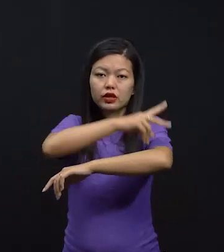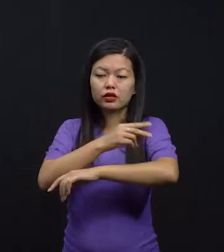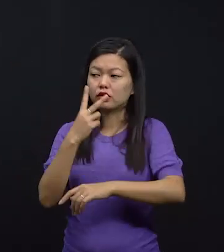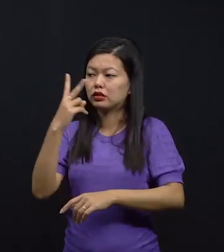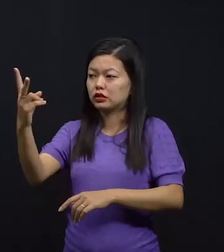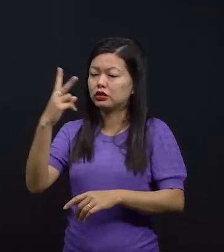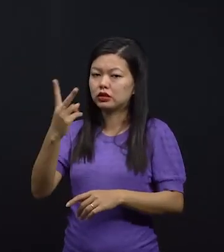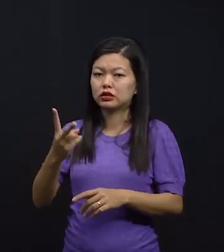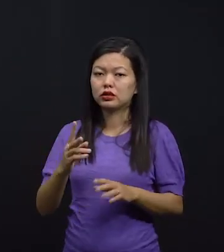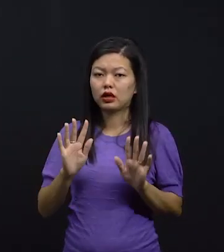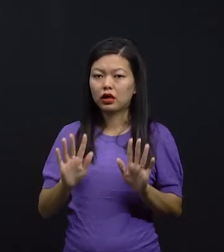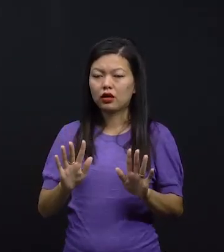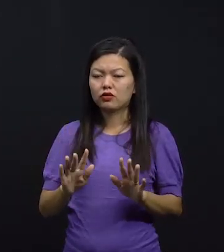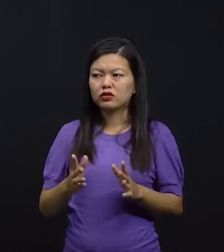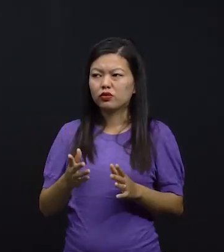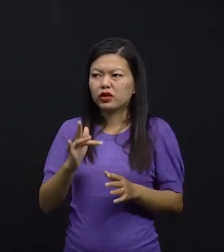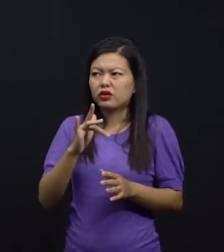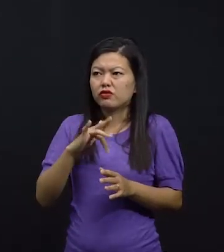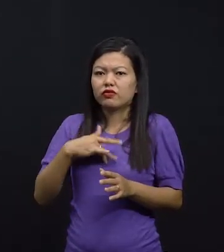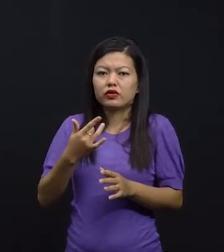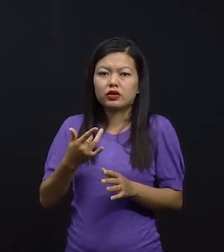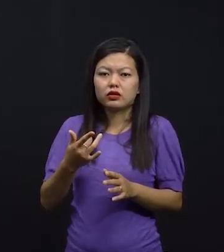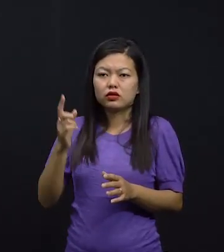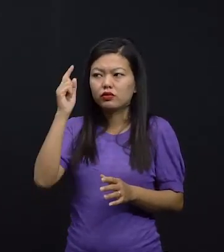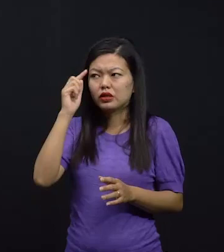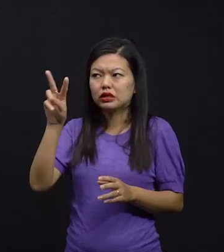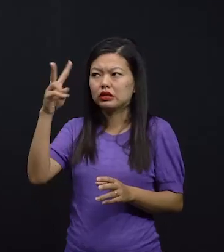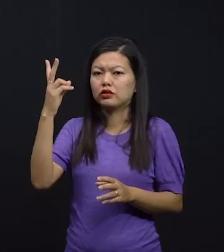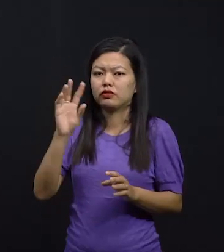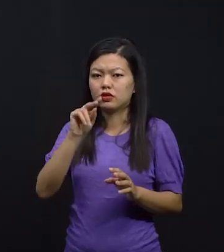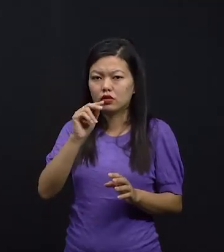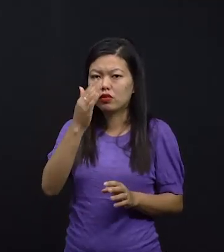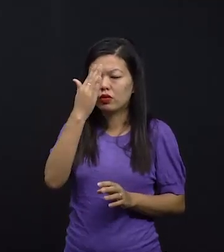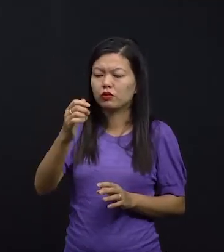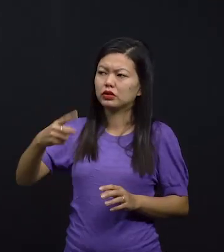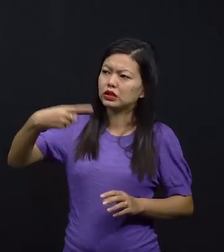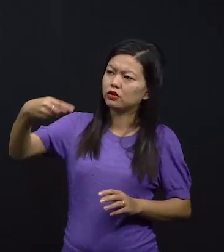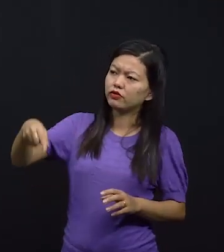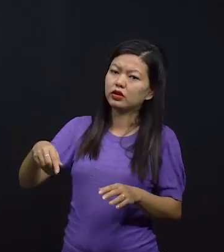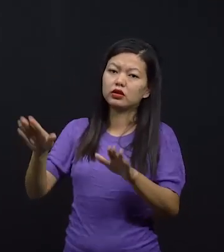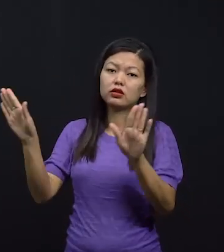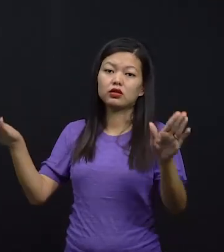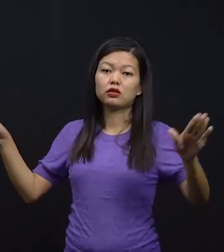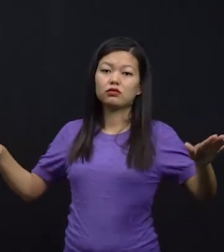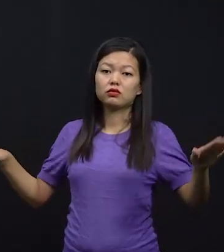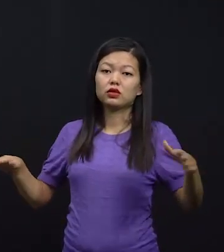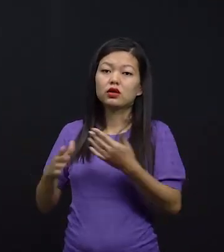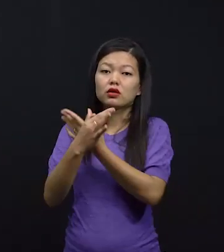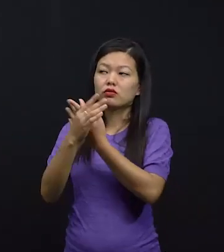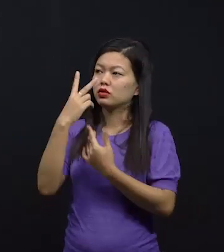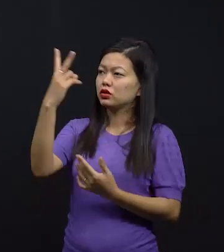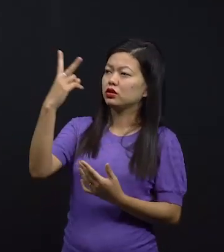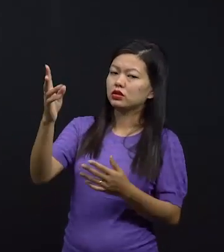a very common sight for you. But the poet also wants to teach us that you can always find